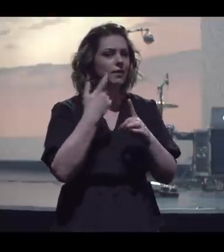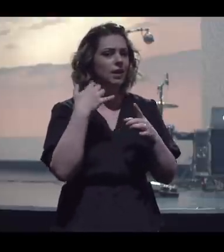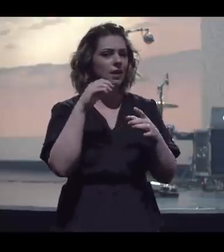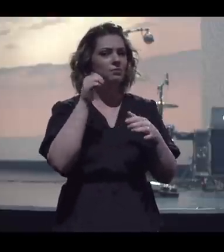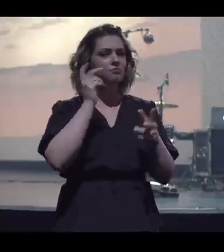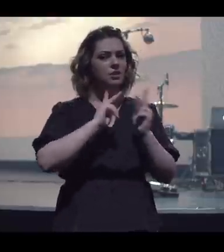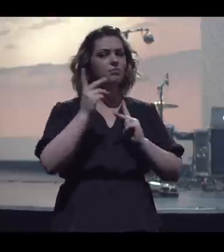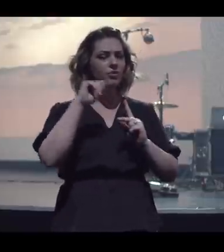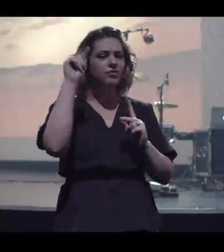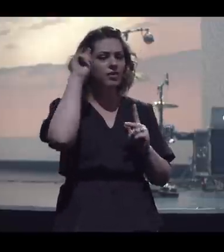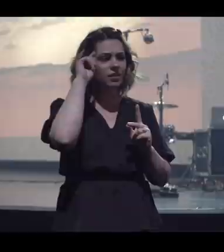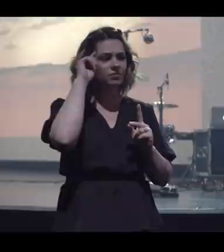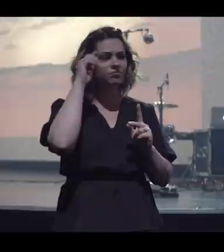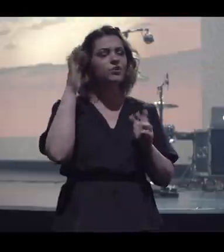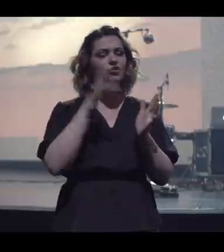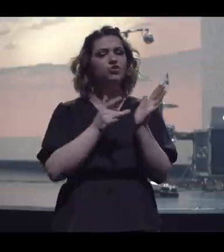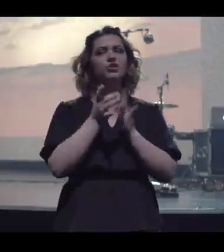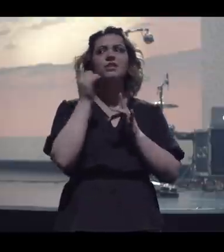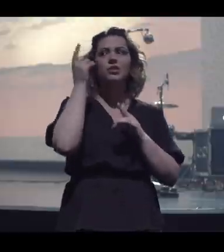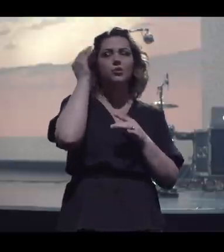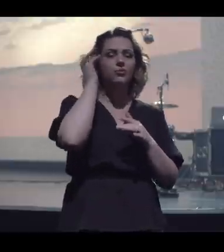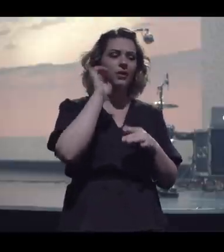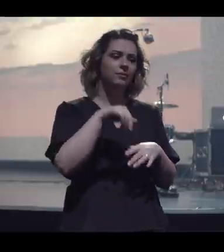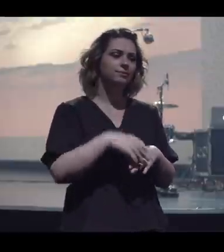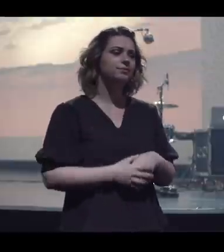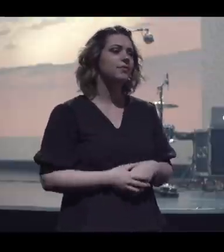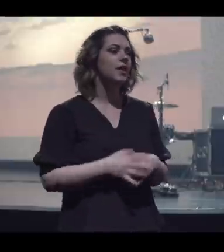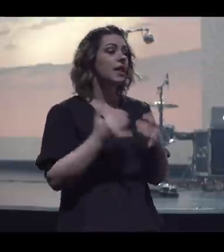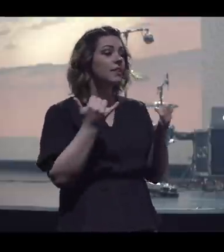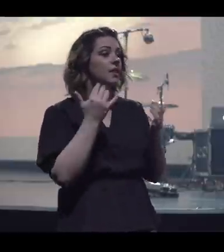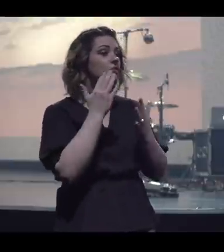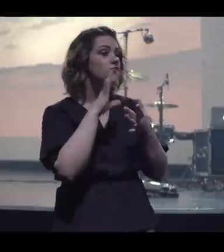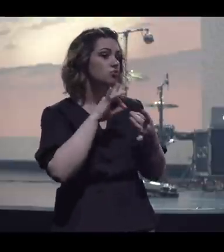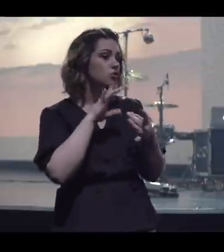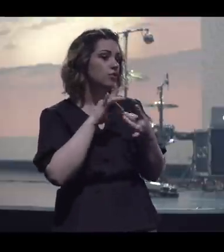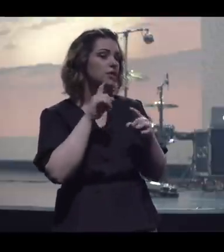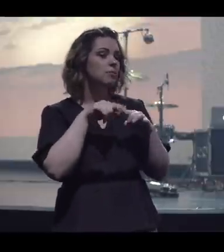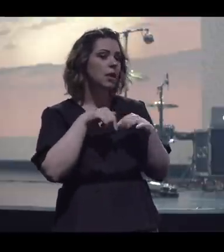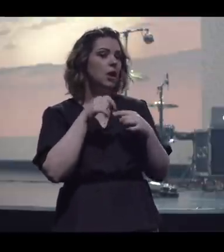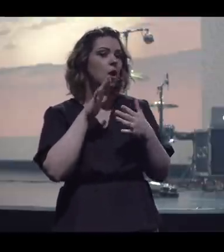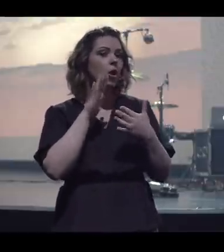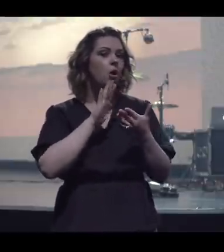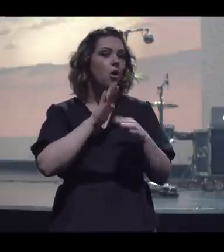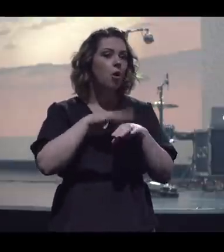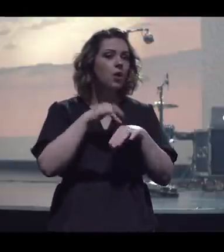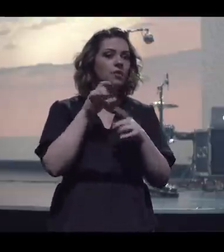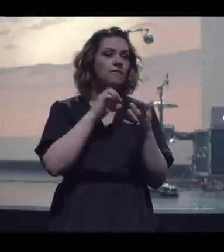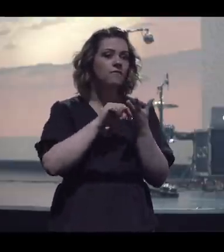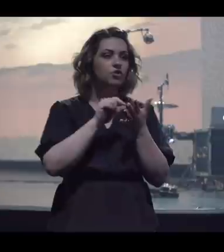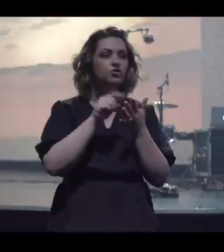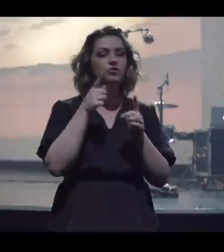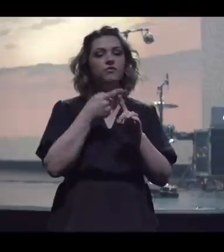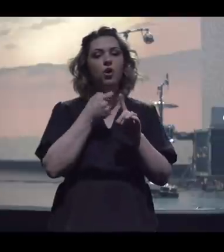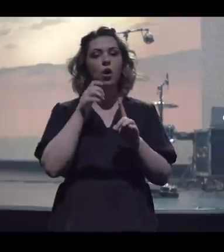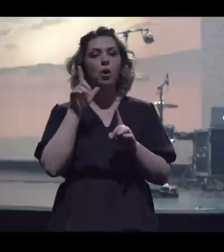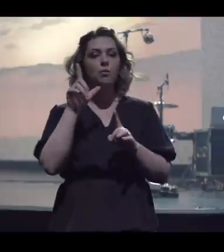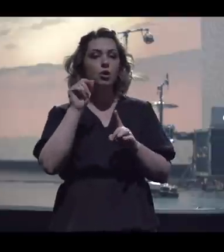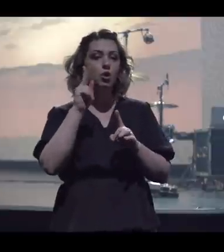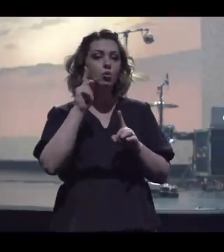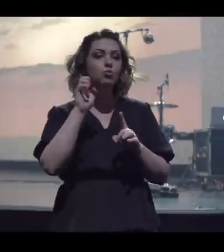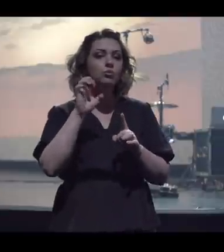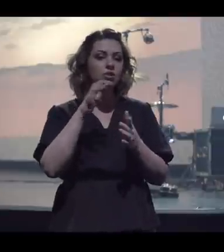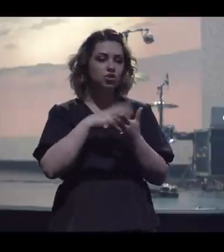knew that. In fact, the whole sermon is resting on one verse in Luke 10. Jesus said, I'm sending you out